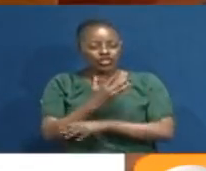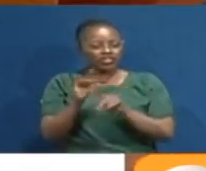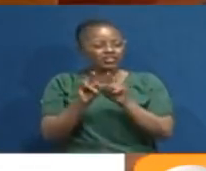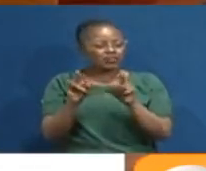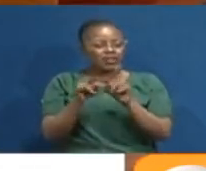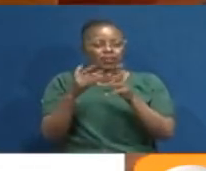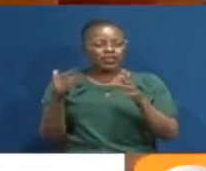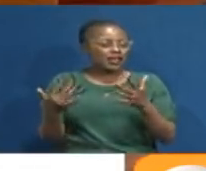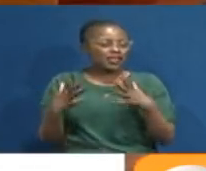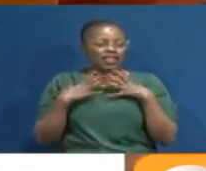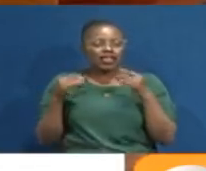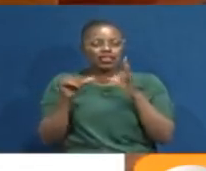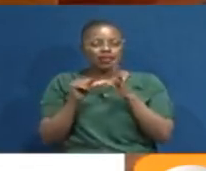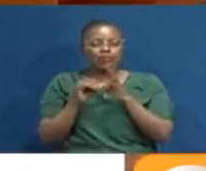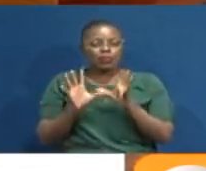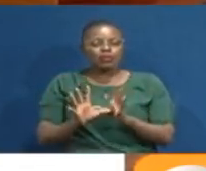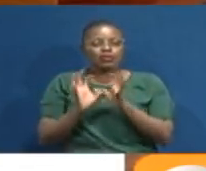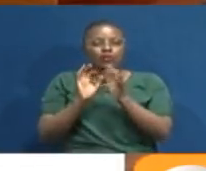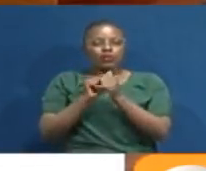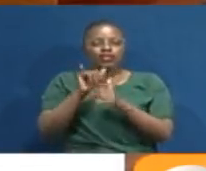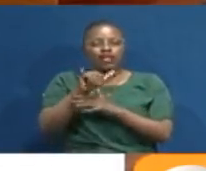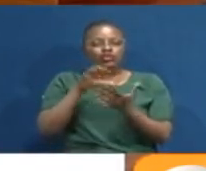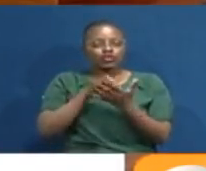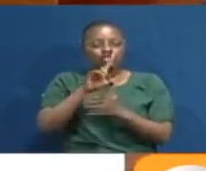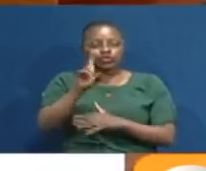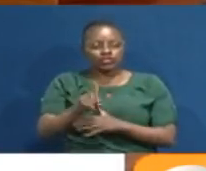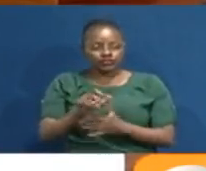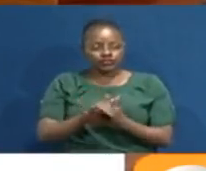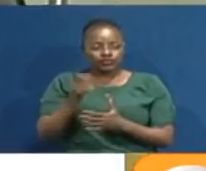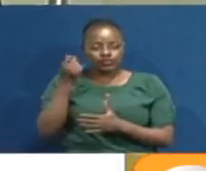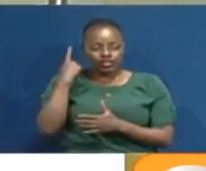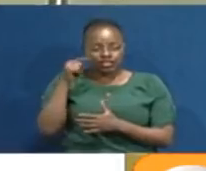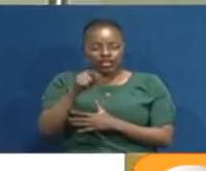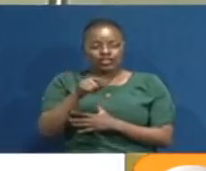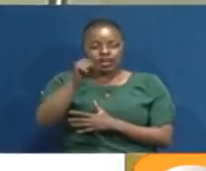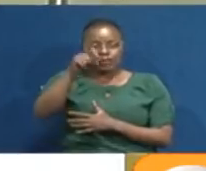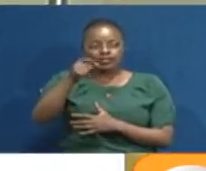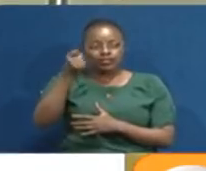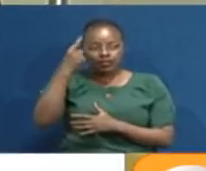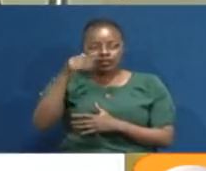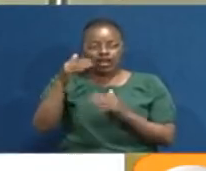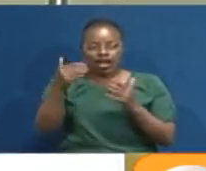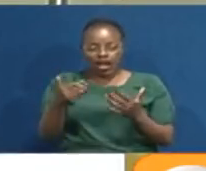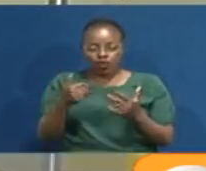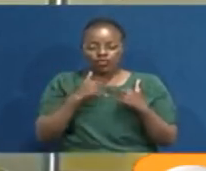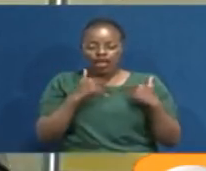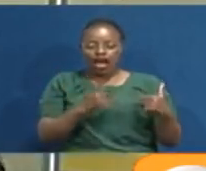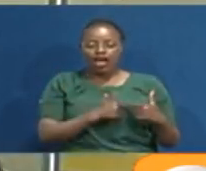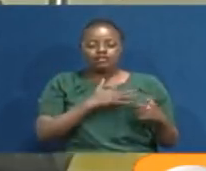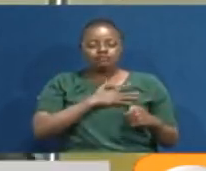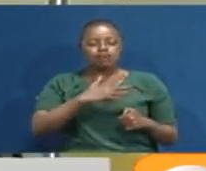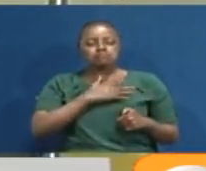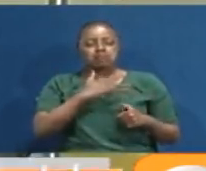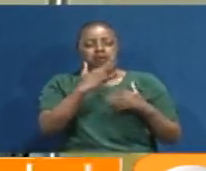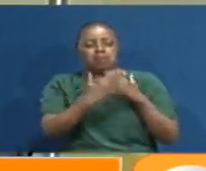same thing. So the health problems that are associated with this condition. Well, to understand high blood pressure, you have to understand that the heart is a pump. It's pumping